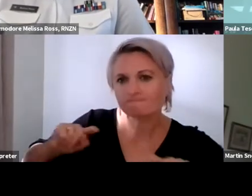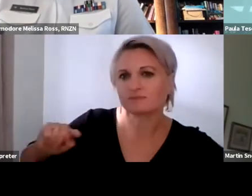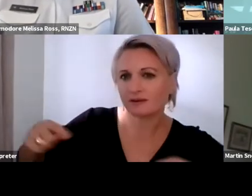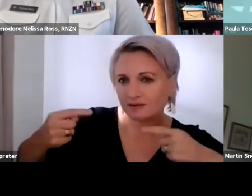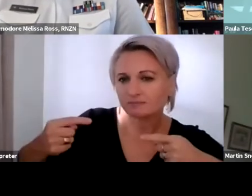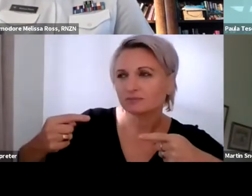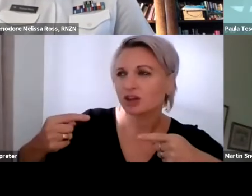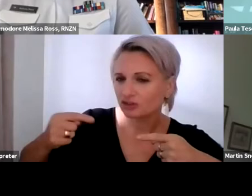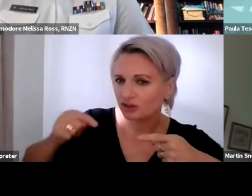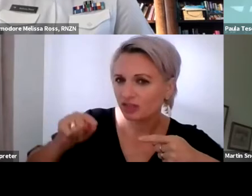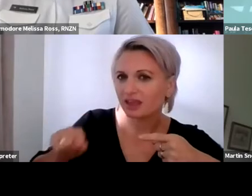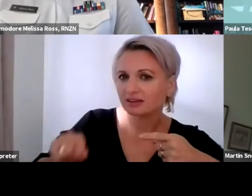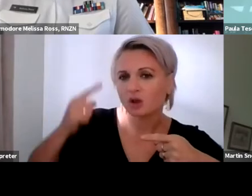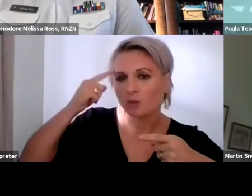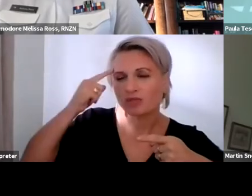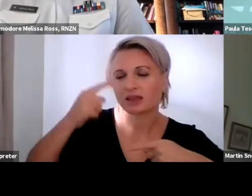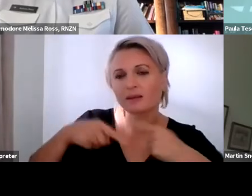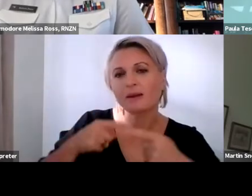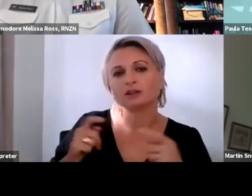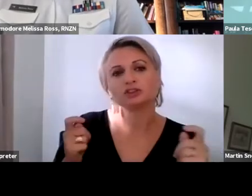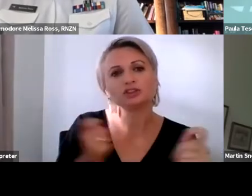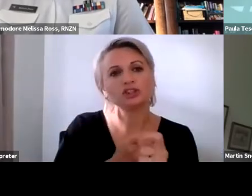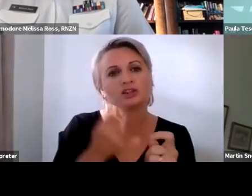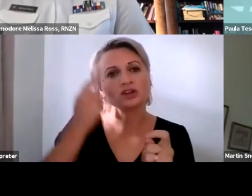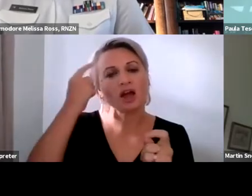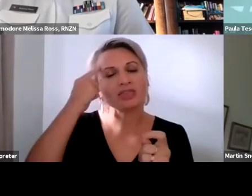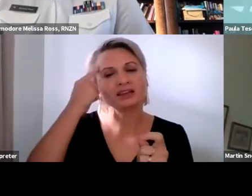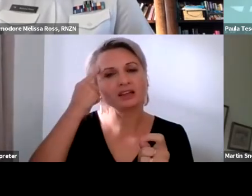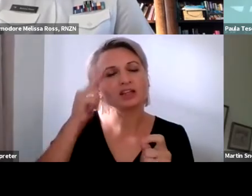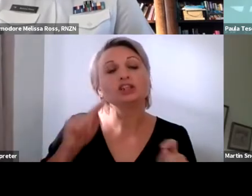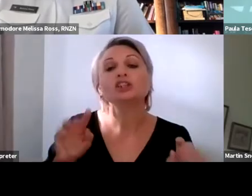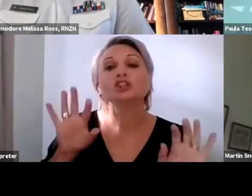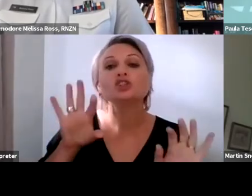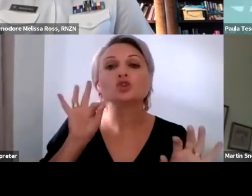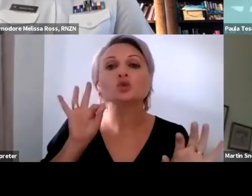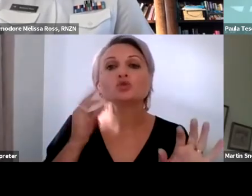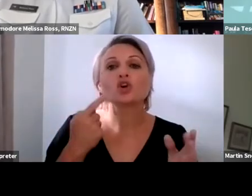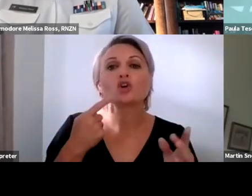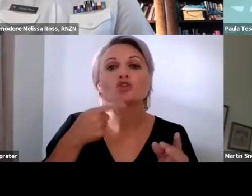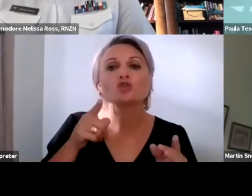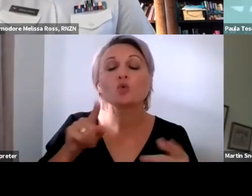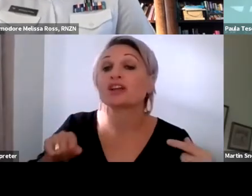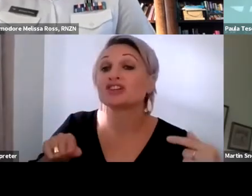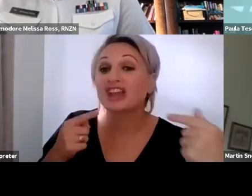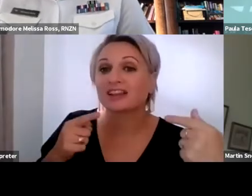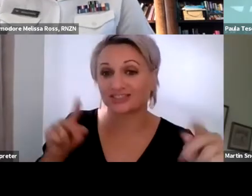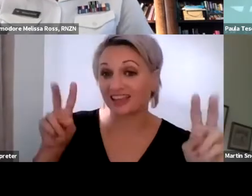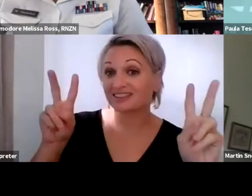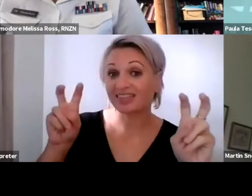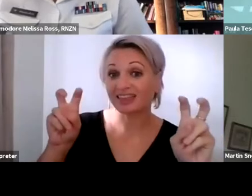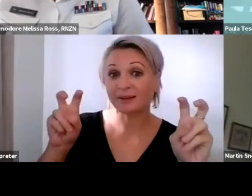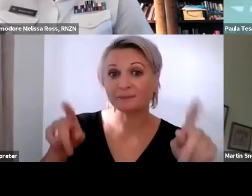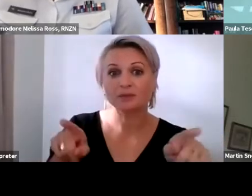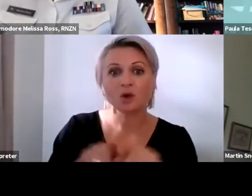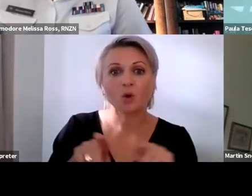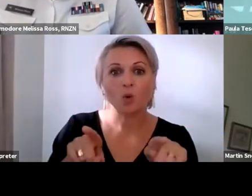change. And when again I sort of come back to choose to challenge the theme of today, Probably the other big message would be how